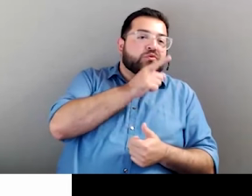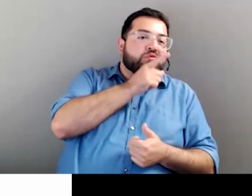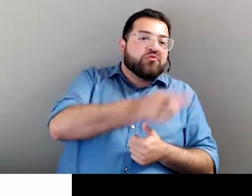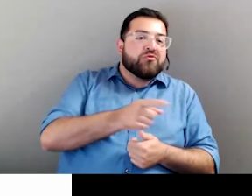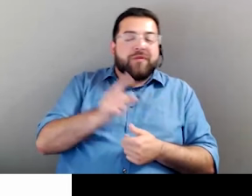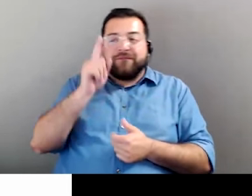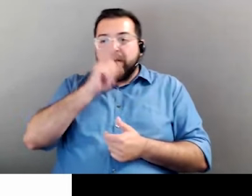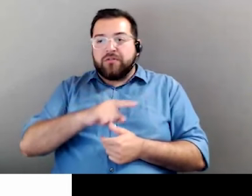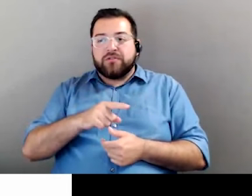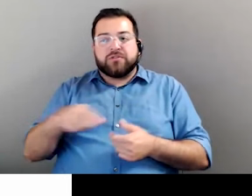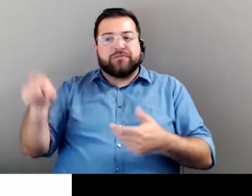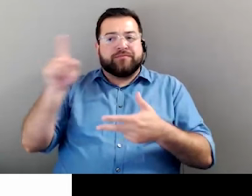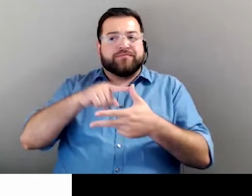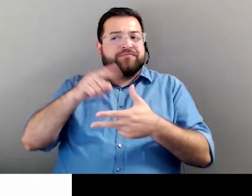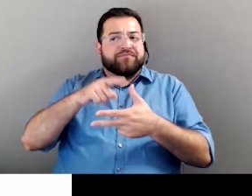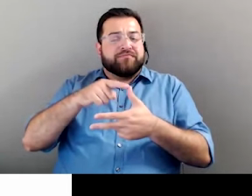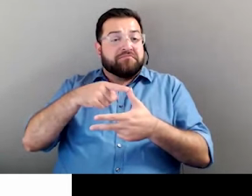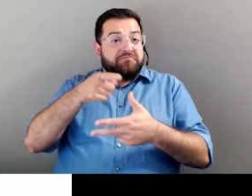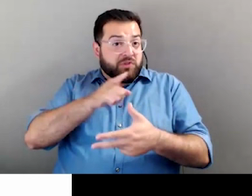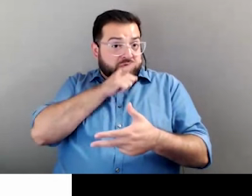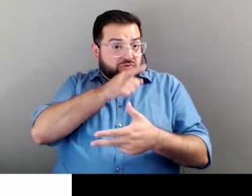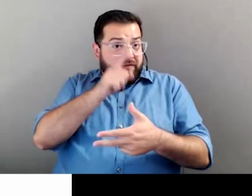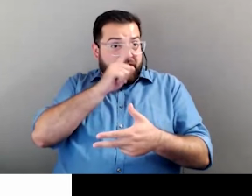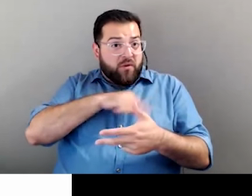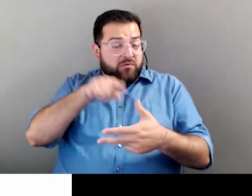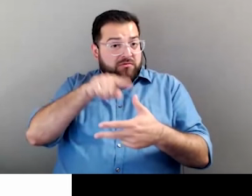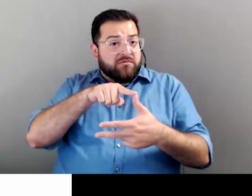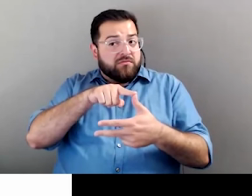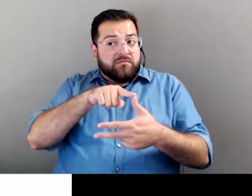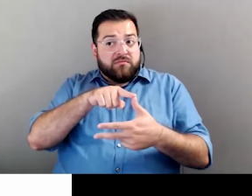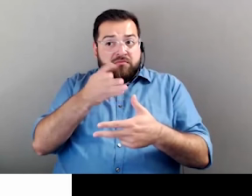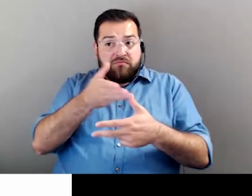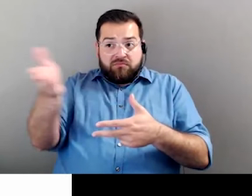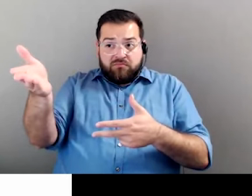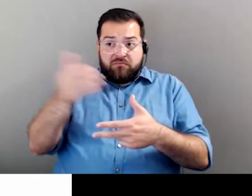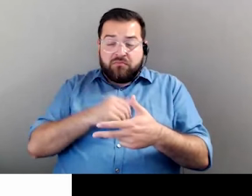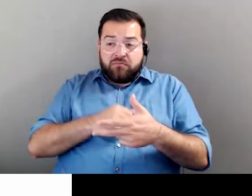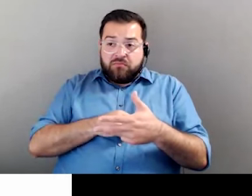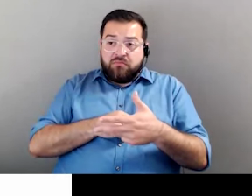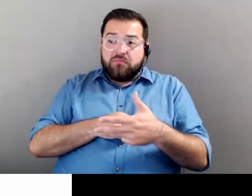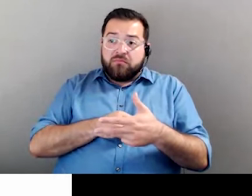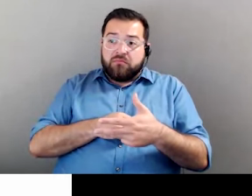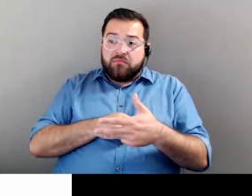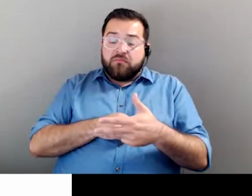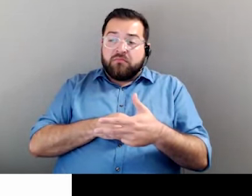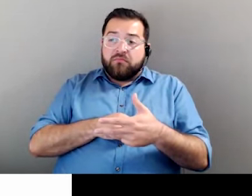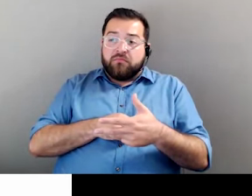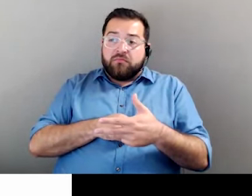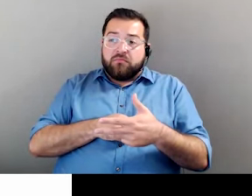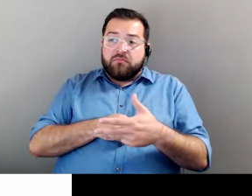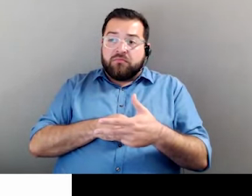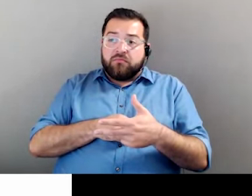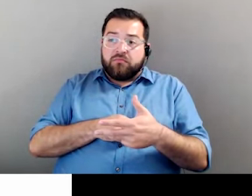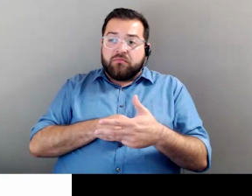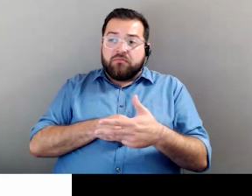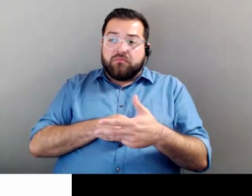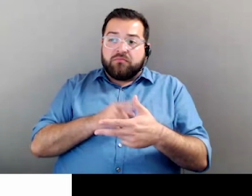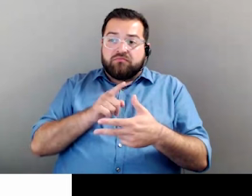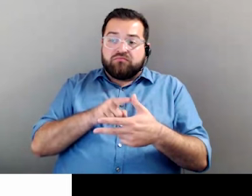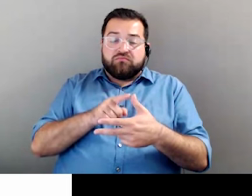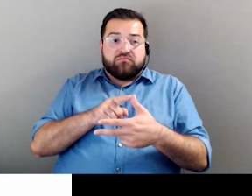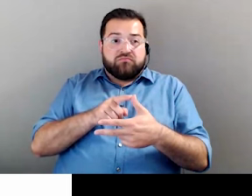So is it true or false that there are no statute of limitations to report sexual misconduct incidents? But victims can report it at any